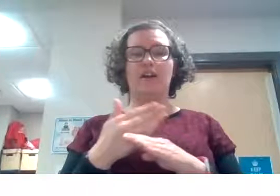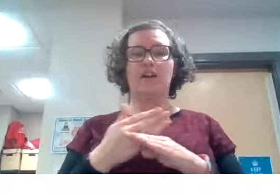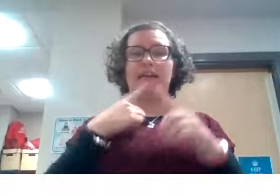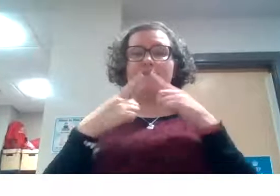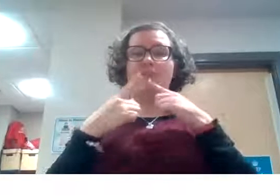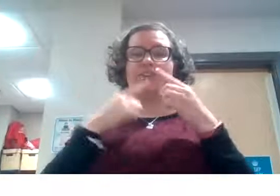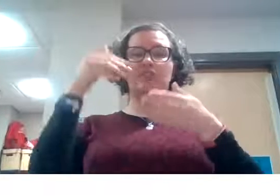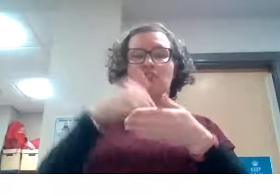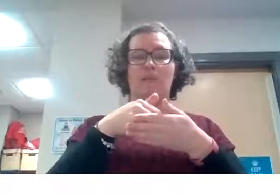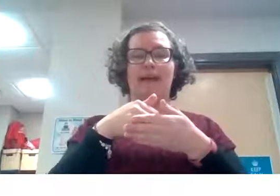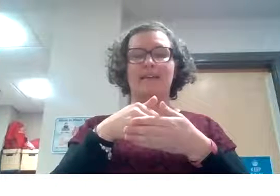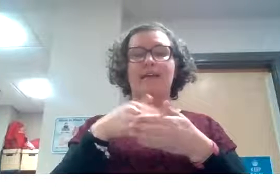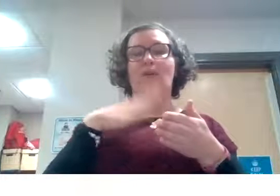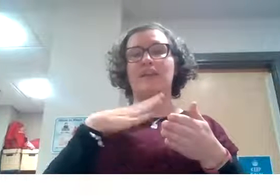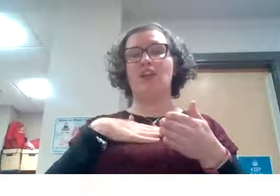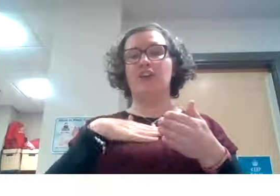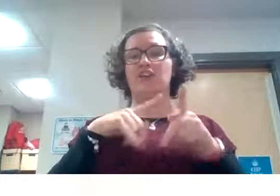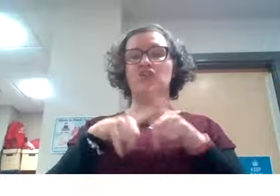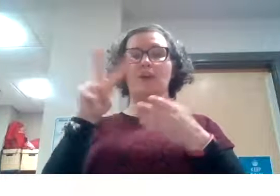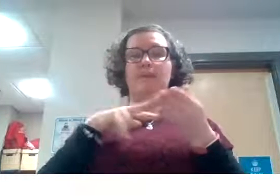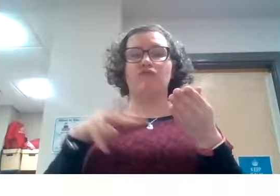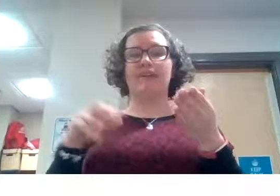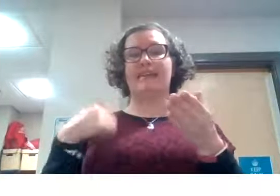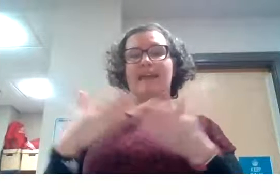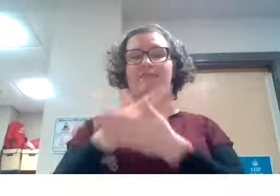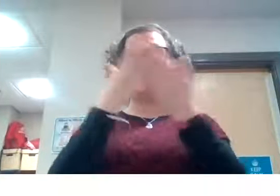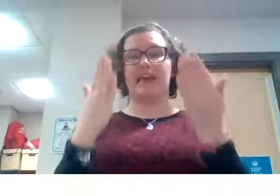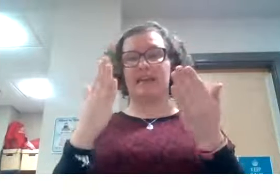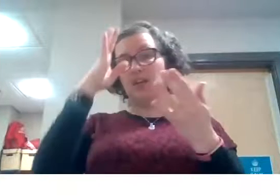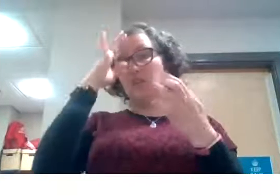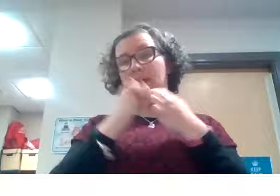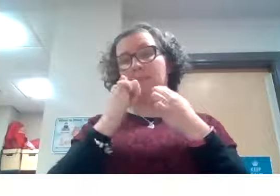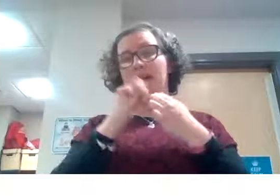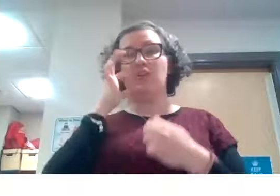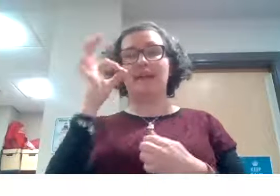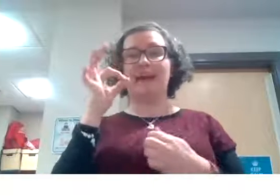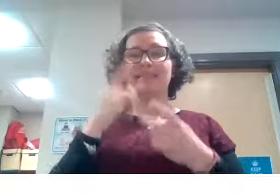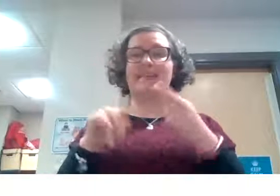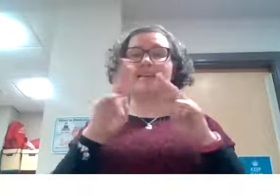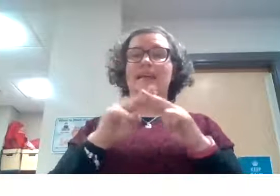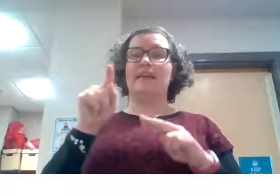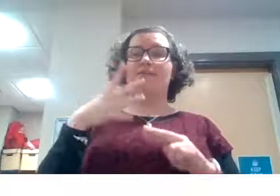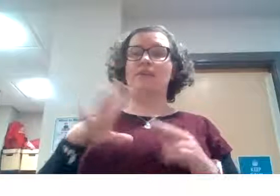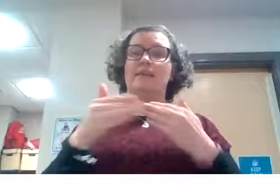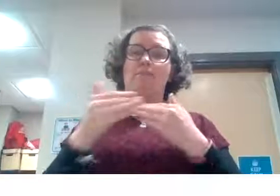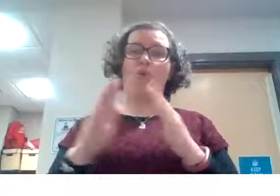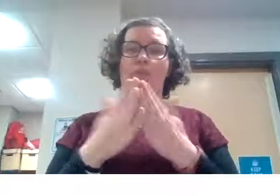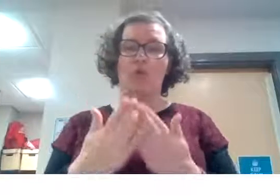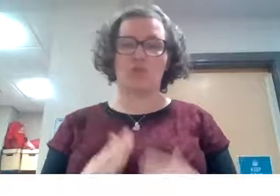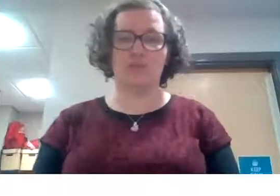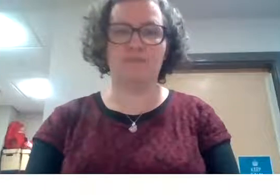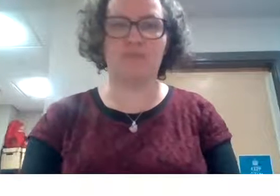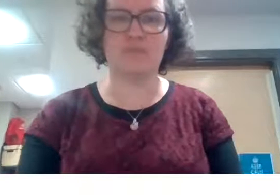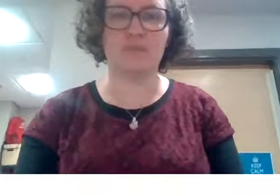shed work, information is in your pack, and we'd like you to try and be reading every day. Remember, you can ask us if you need